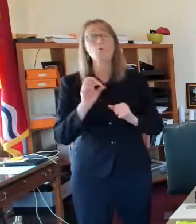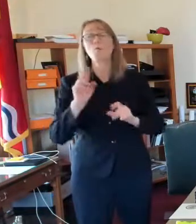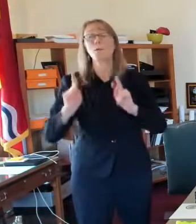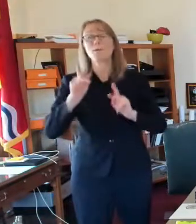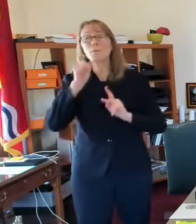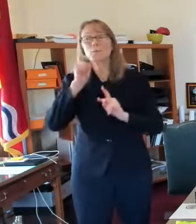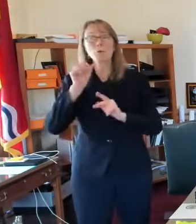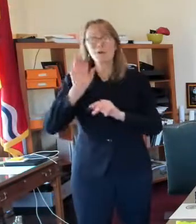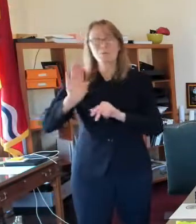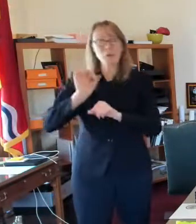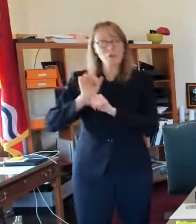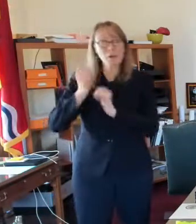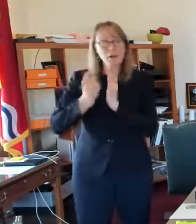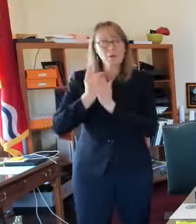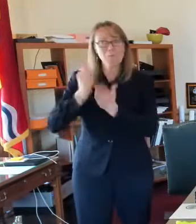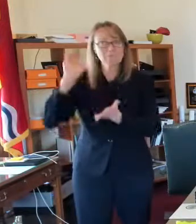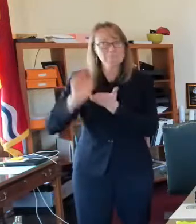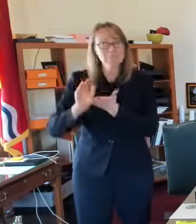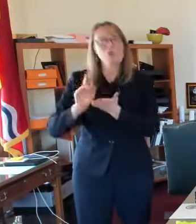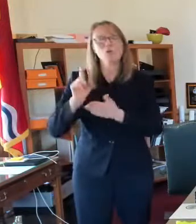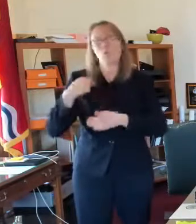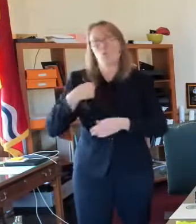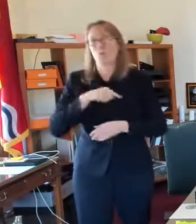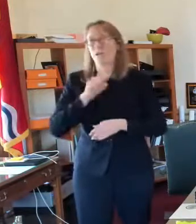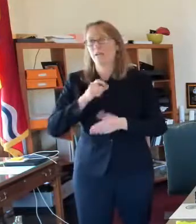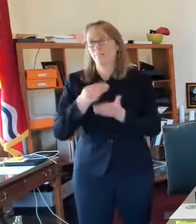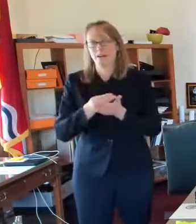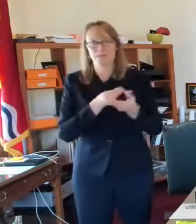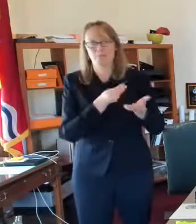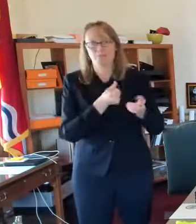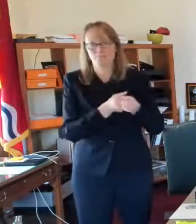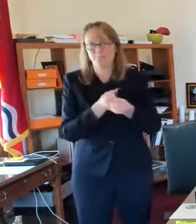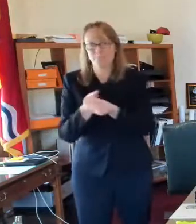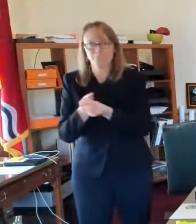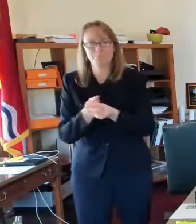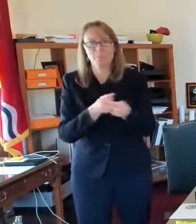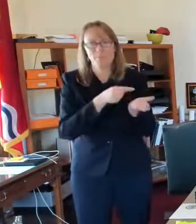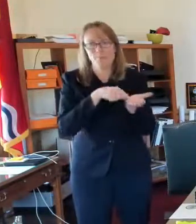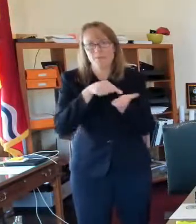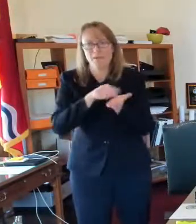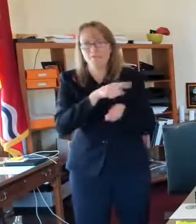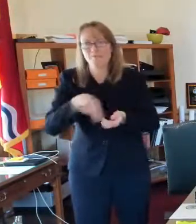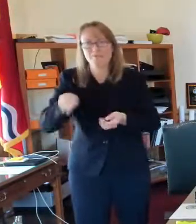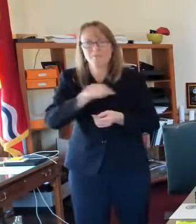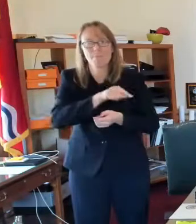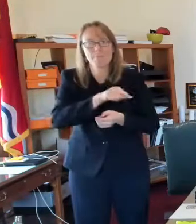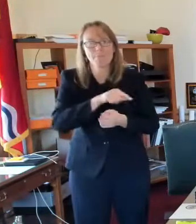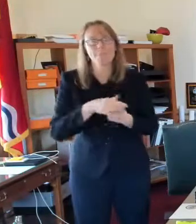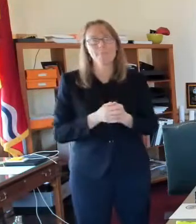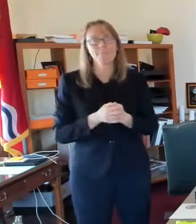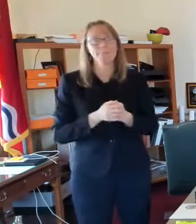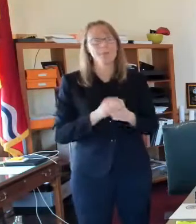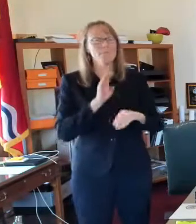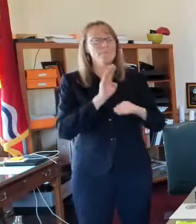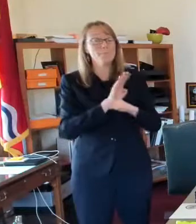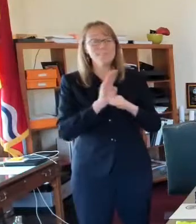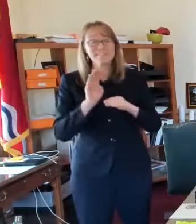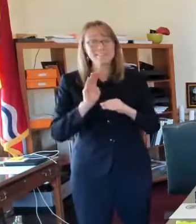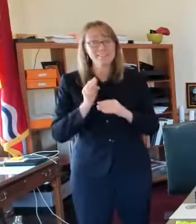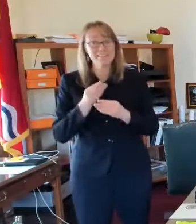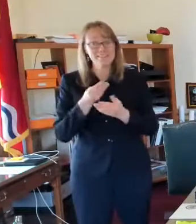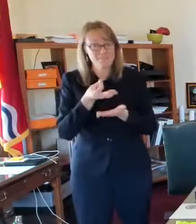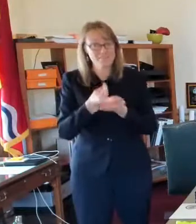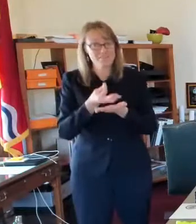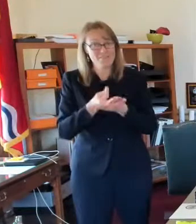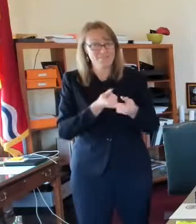reduced. We need funding for cities. We need funding for businesses. You know, the hospitality